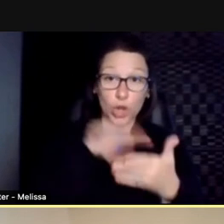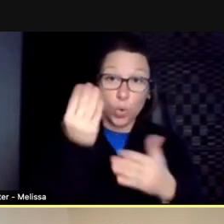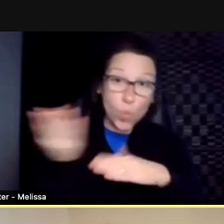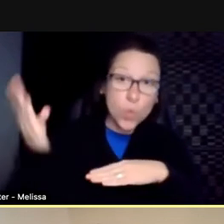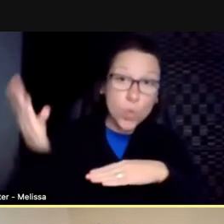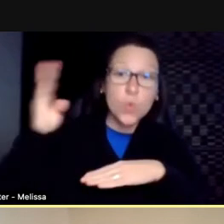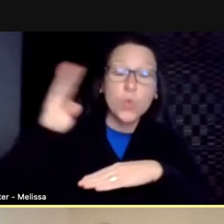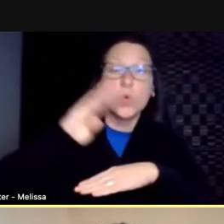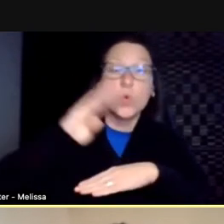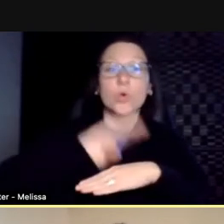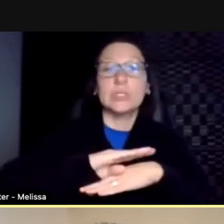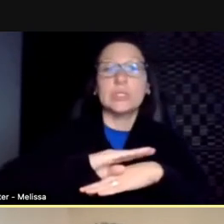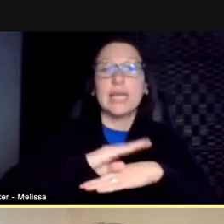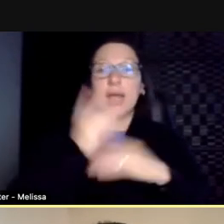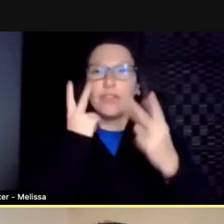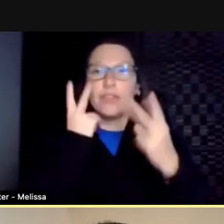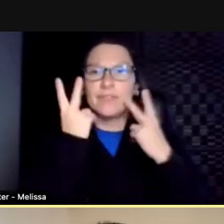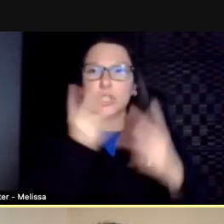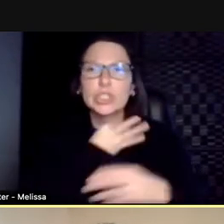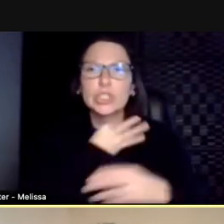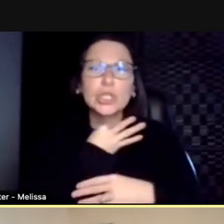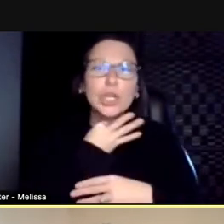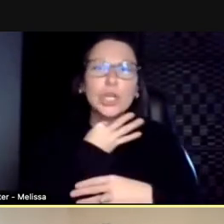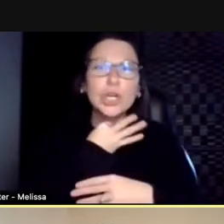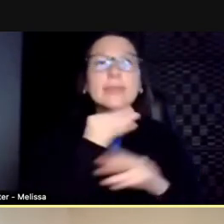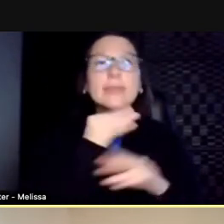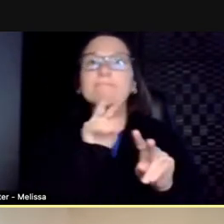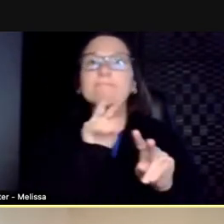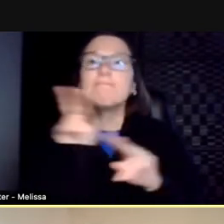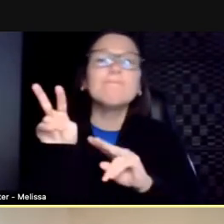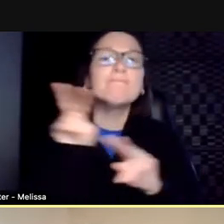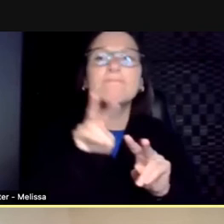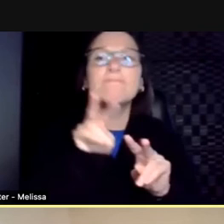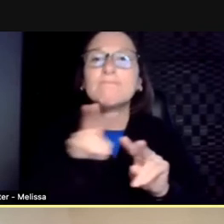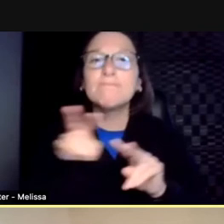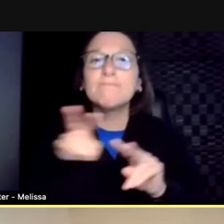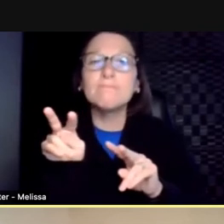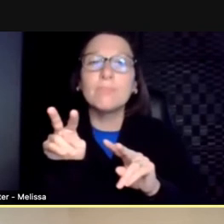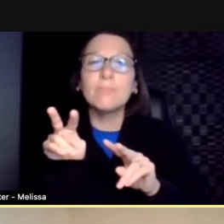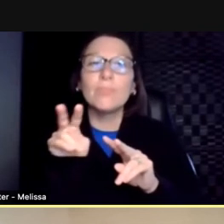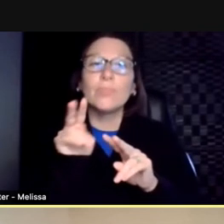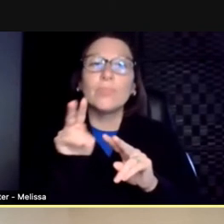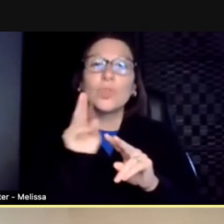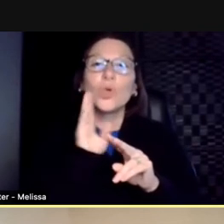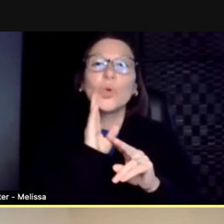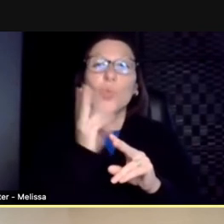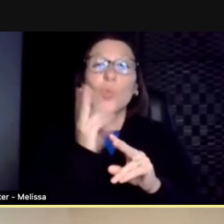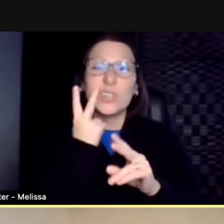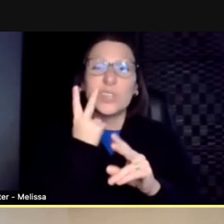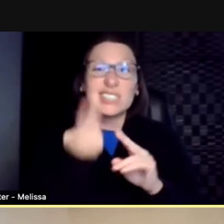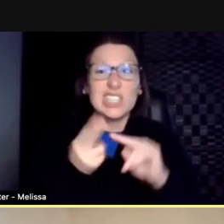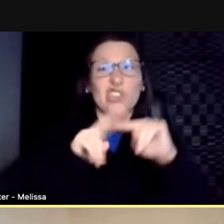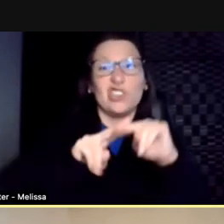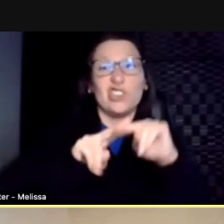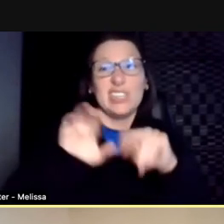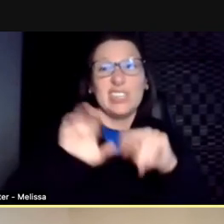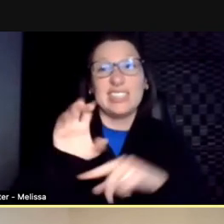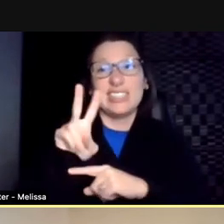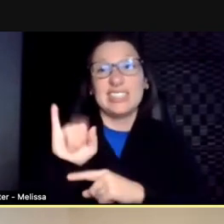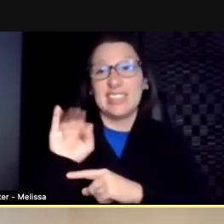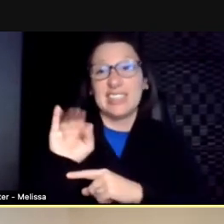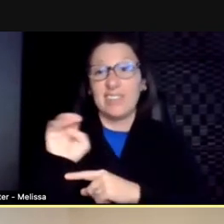and they're visually curious, they're looking around and exploring. So we're going to see a spike in CVI meltdowns, these sort of like,